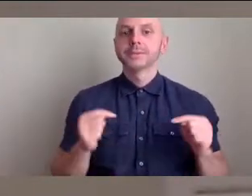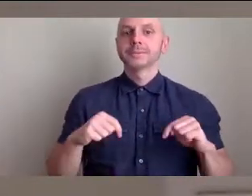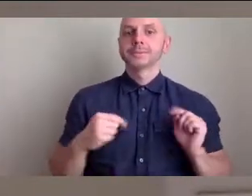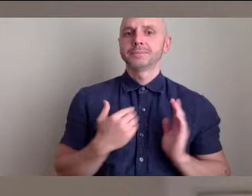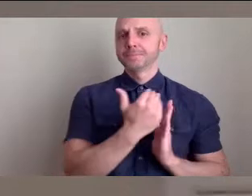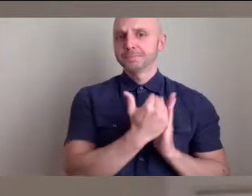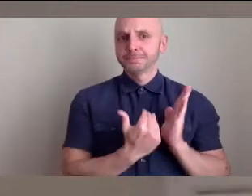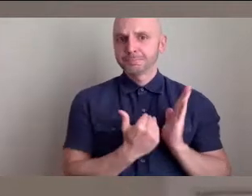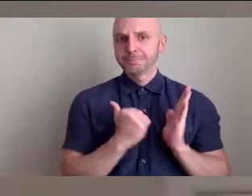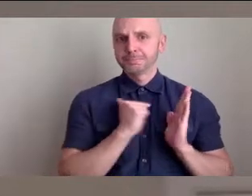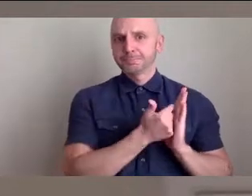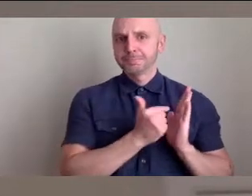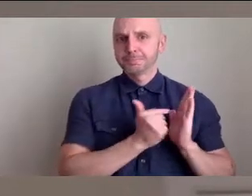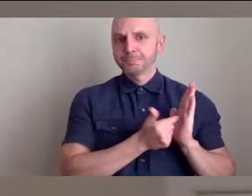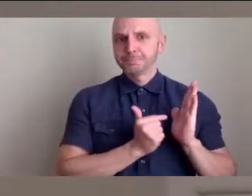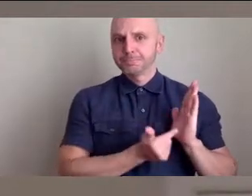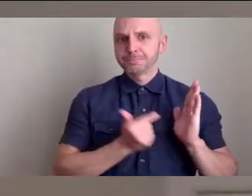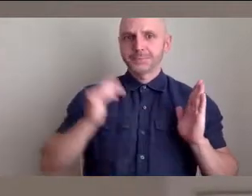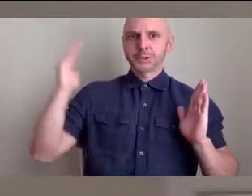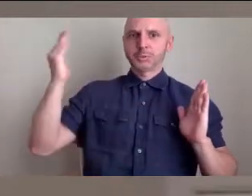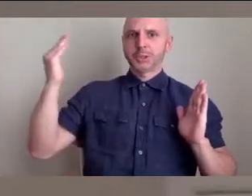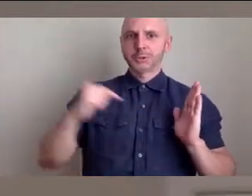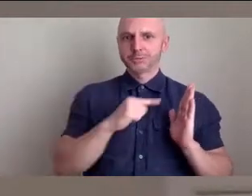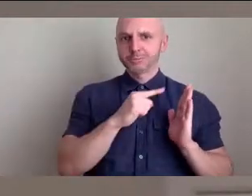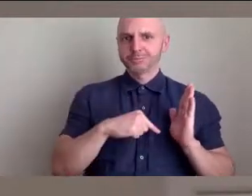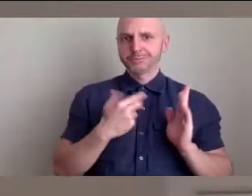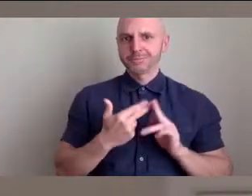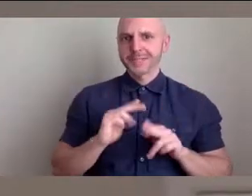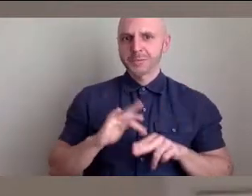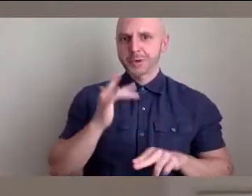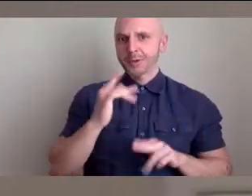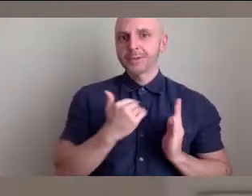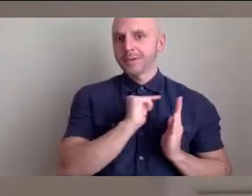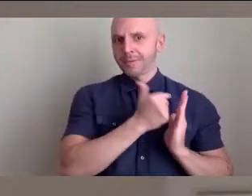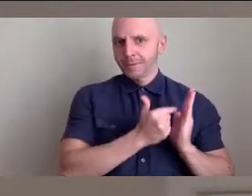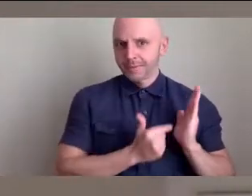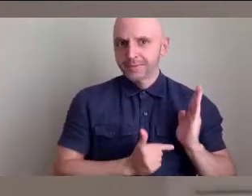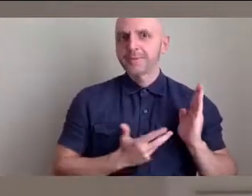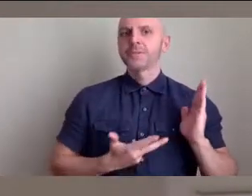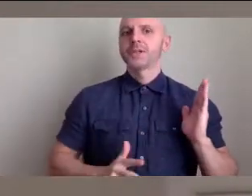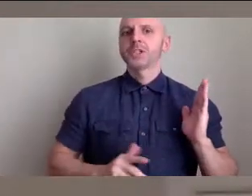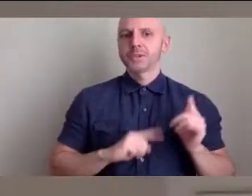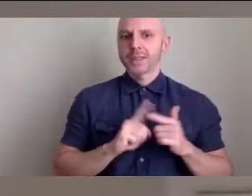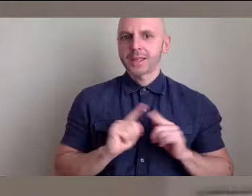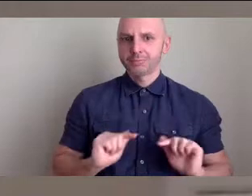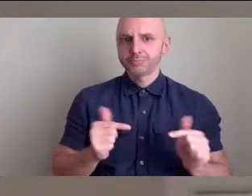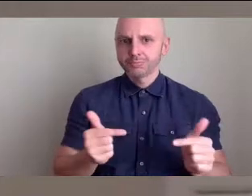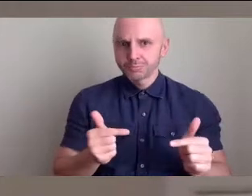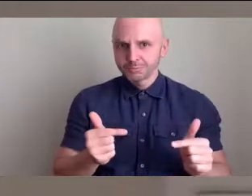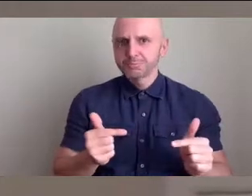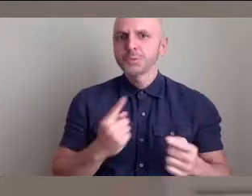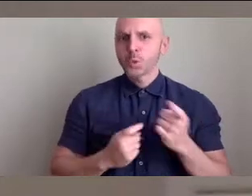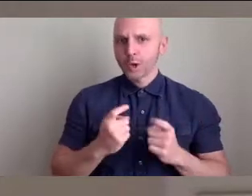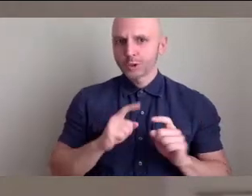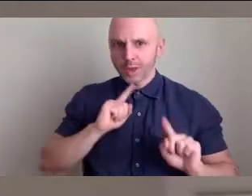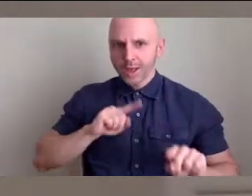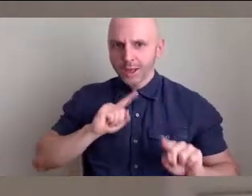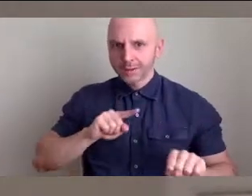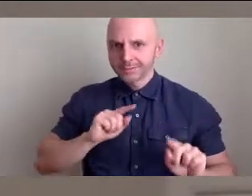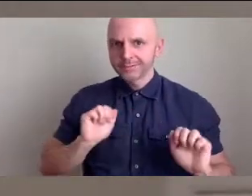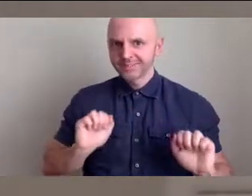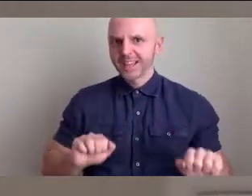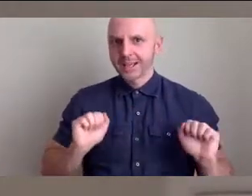tonight. Following them, we're going to have a live question and answer period. I'll explain more how that's going to work as we get